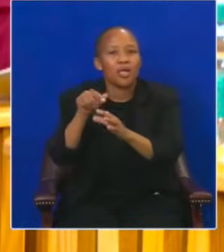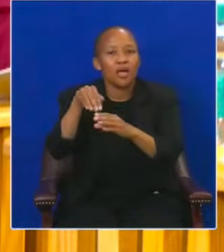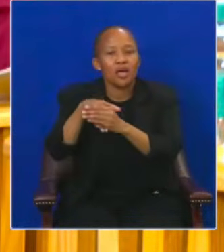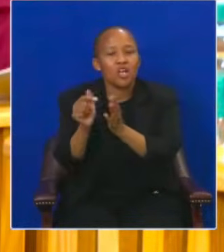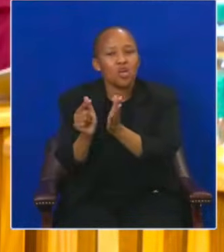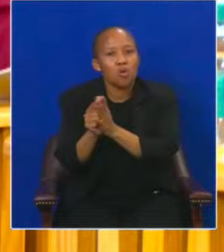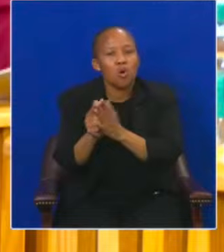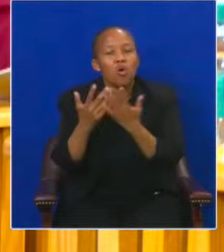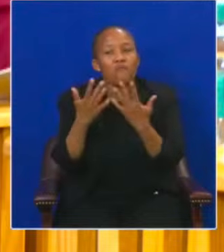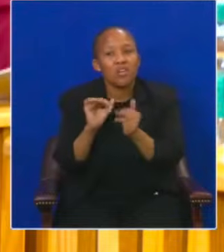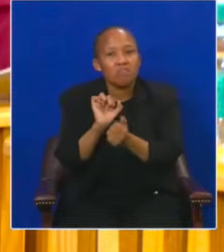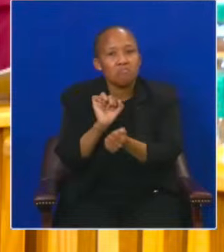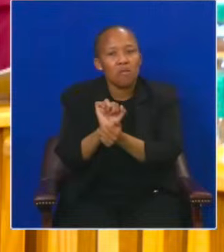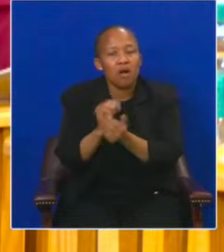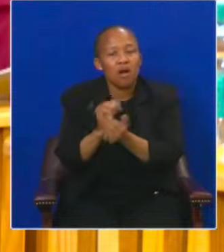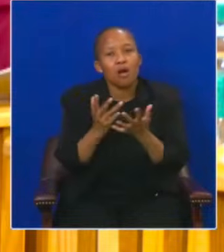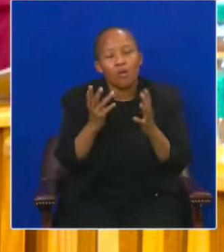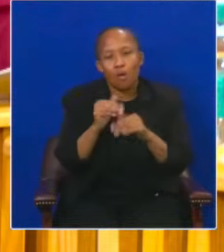same day,